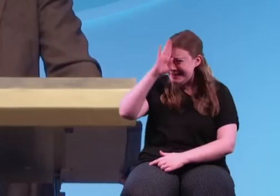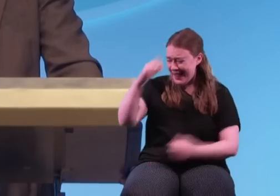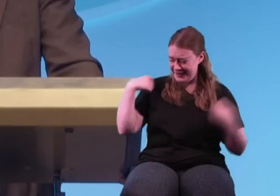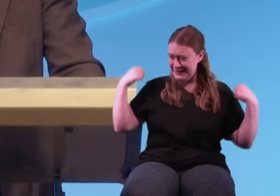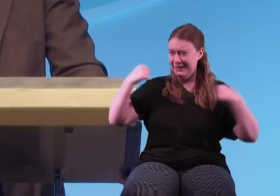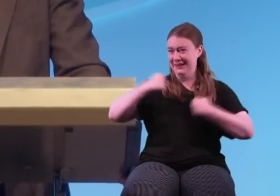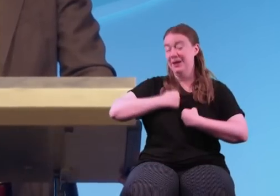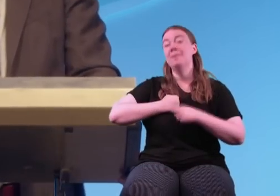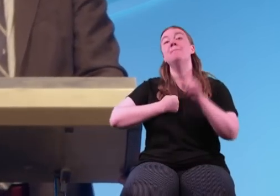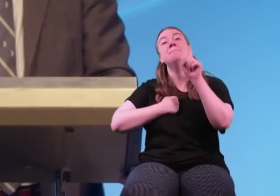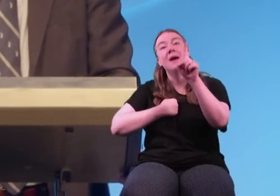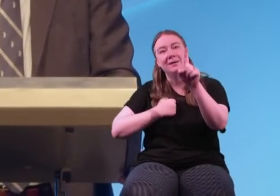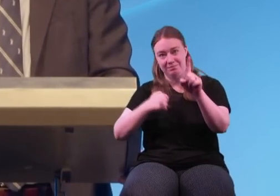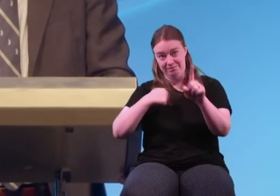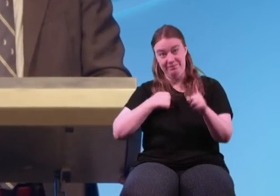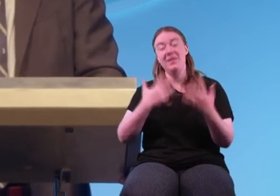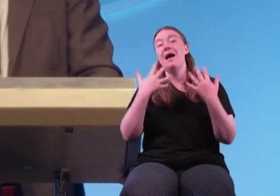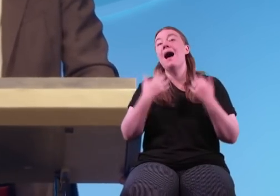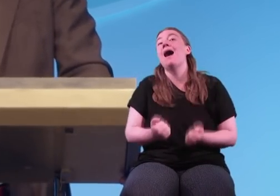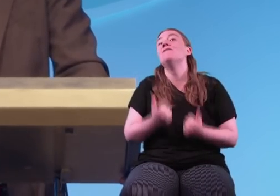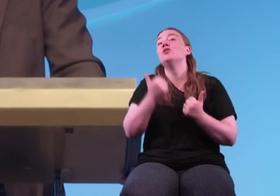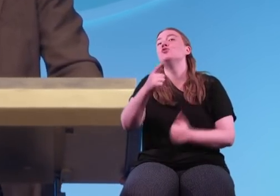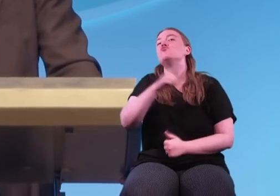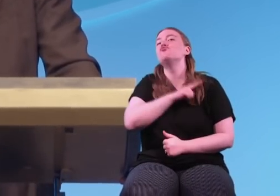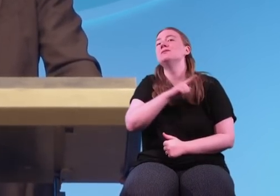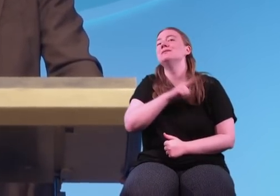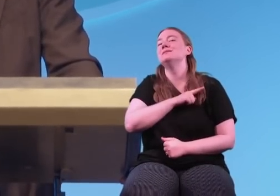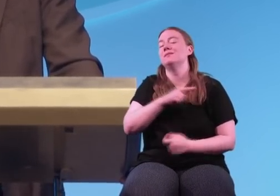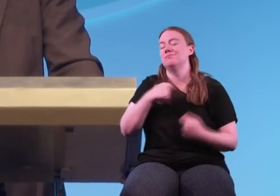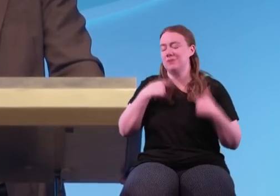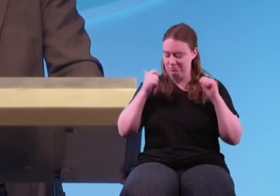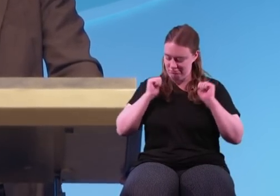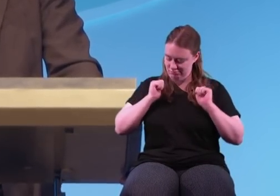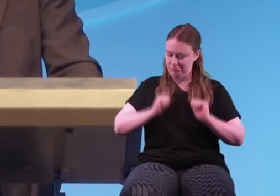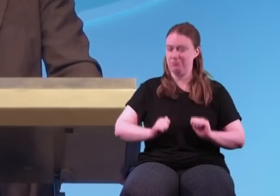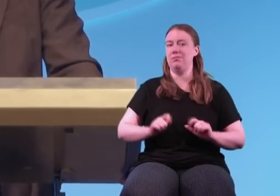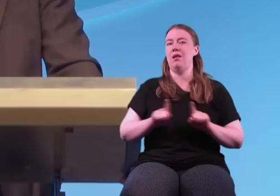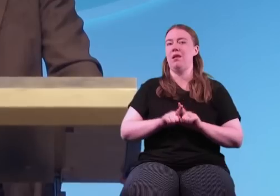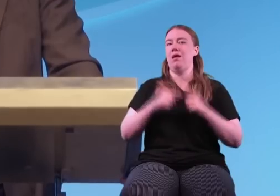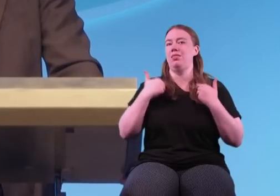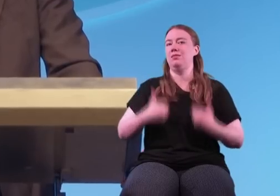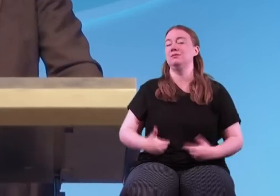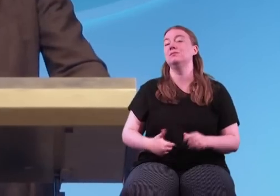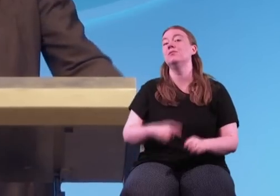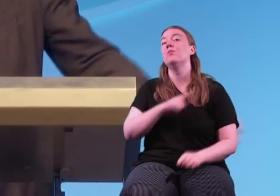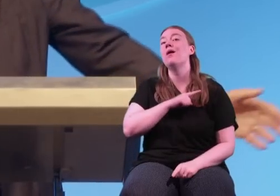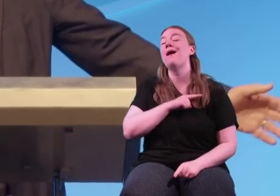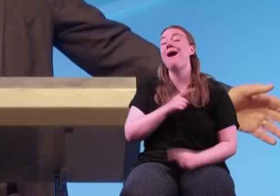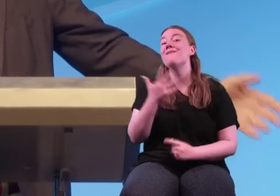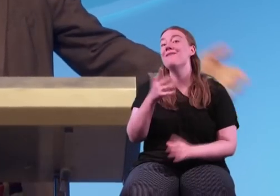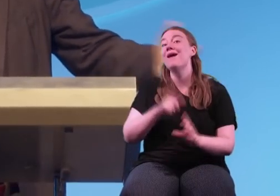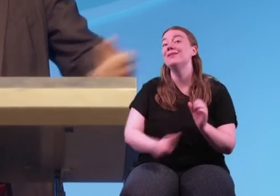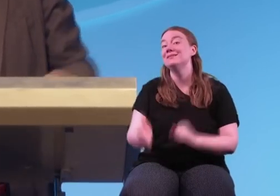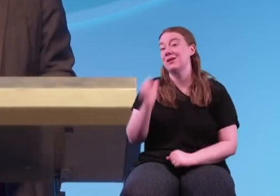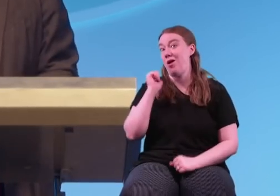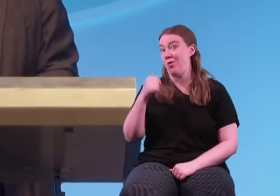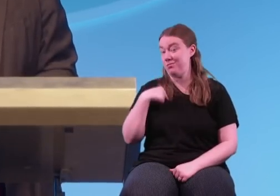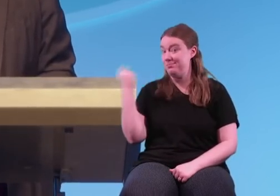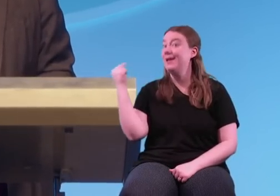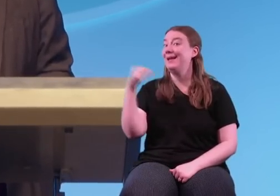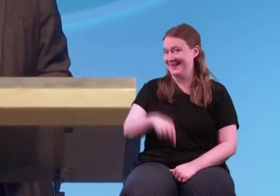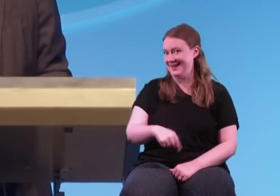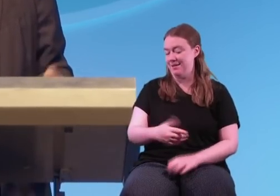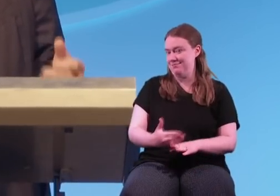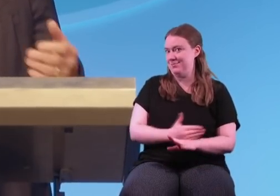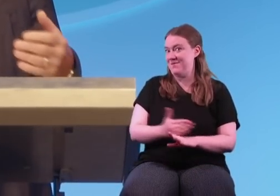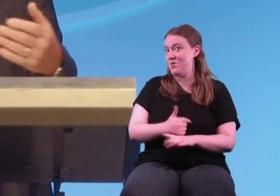But there is a reason for my dress. 5 years ago when I was here and in the lead up to my